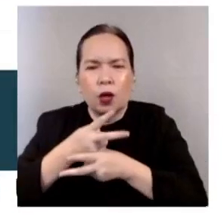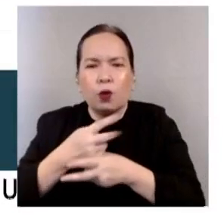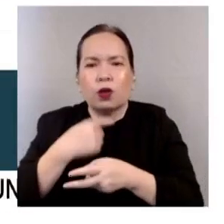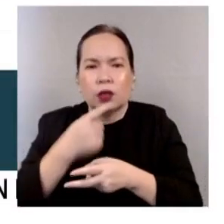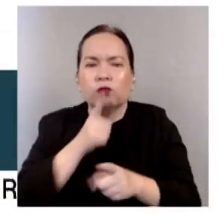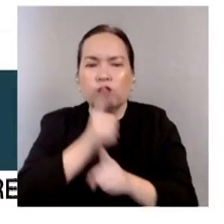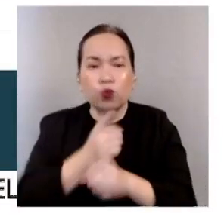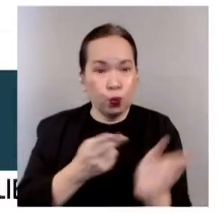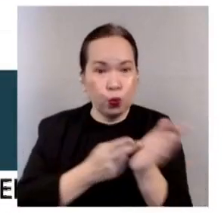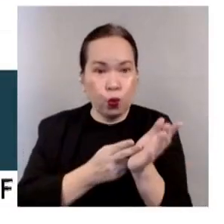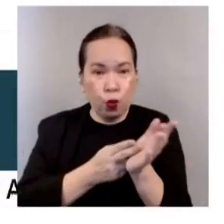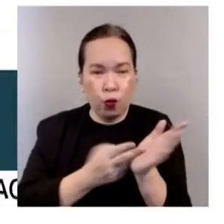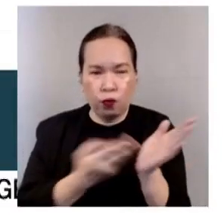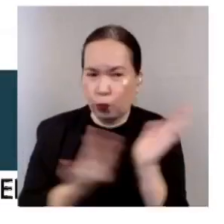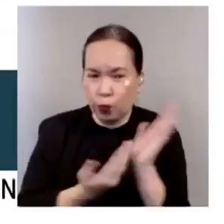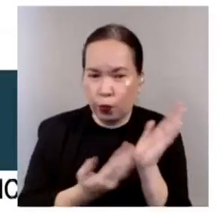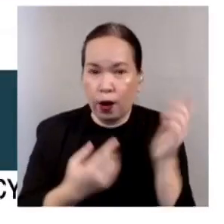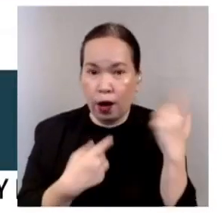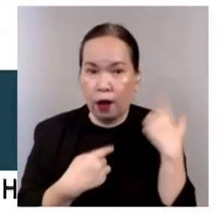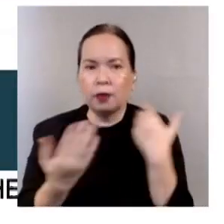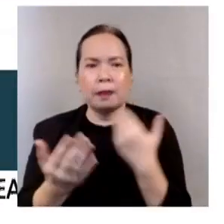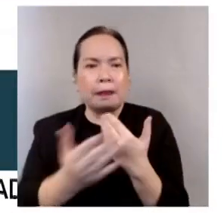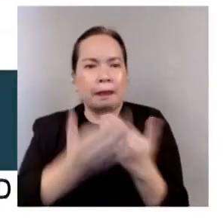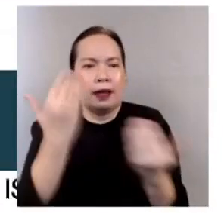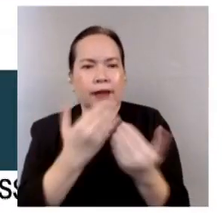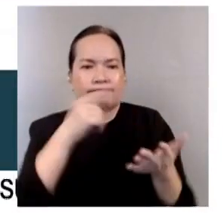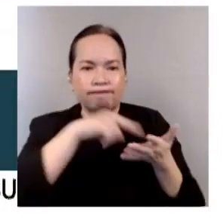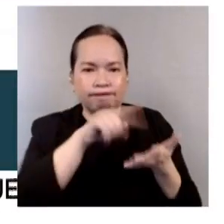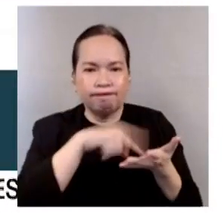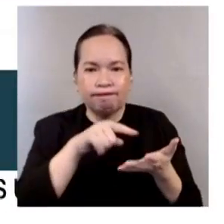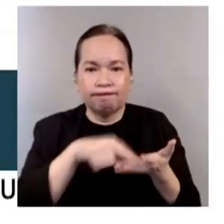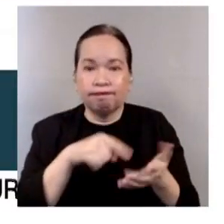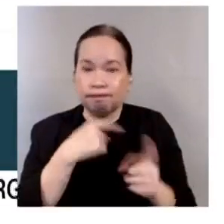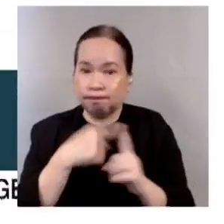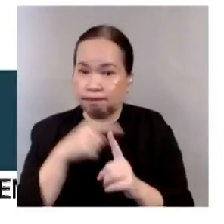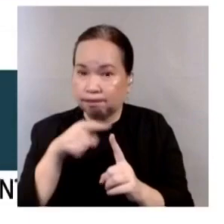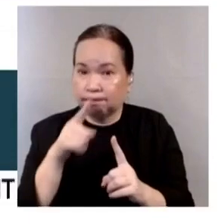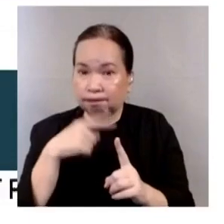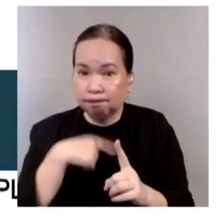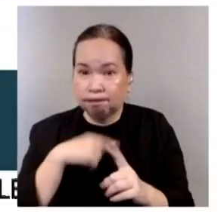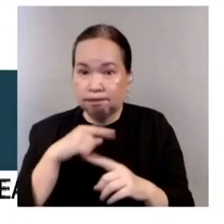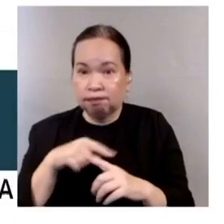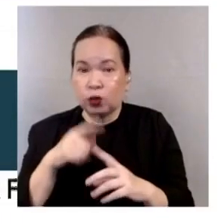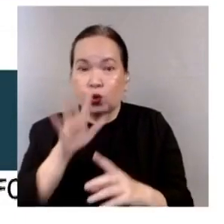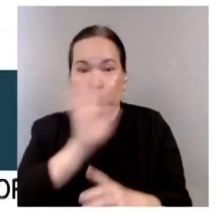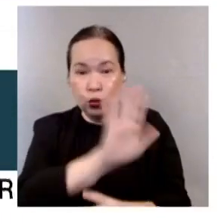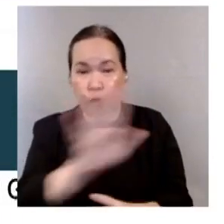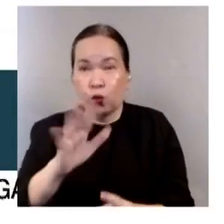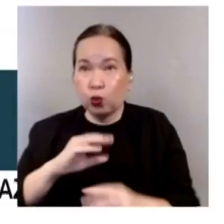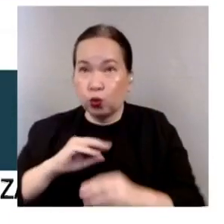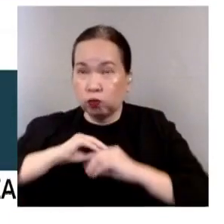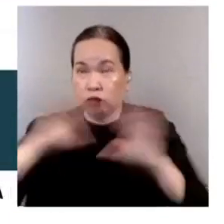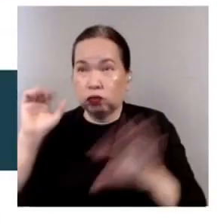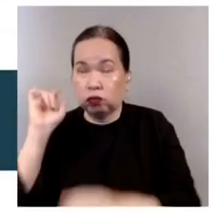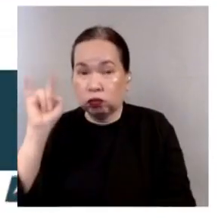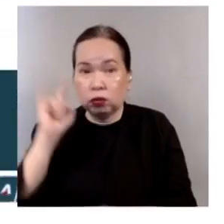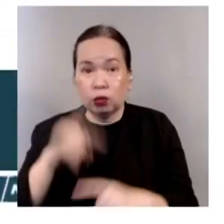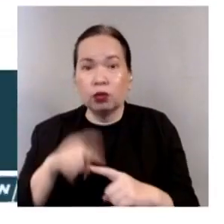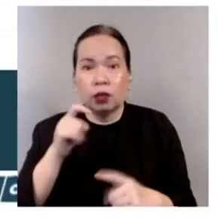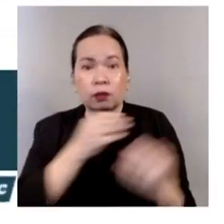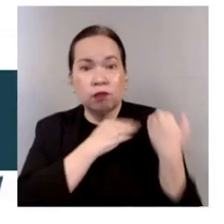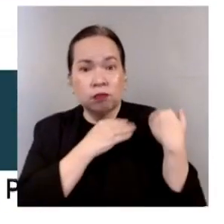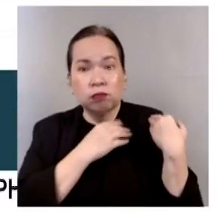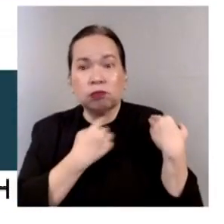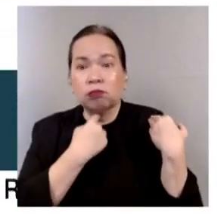truth, because it is easily verifiable. And not only that, you have got that responsibility to tell the truth, dahil